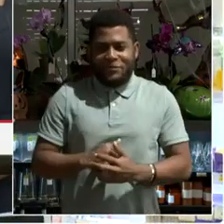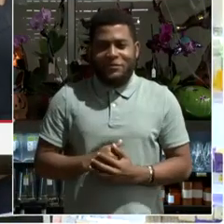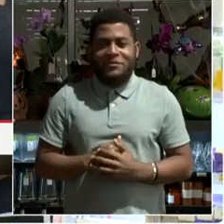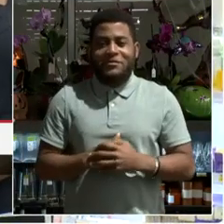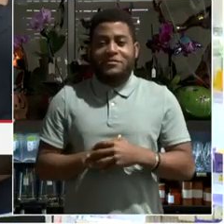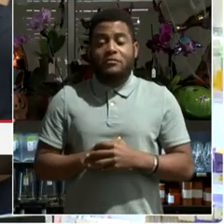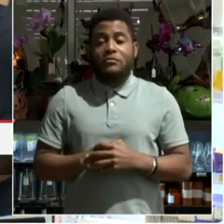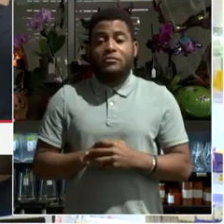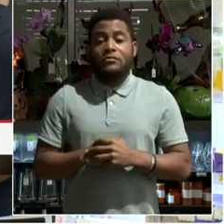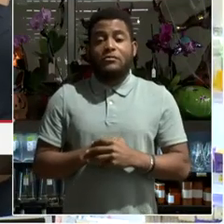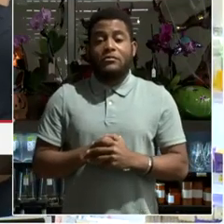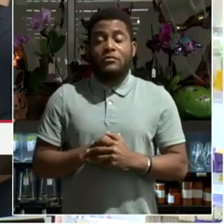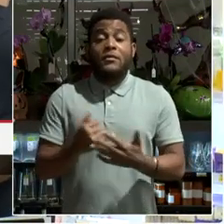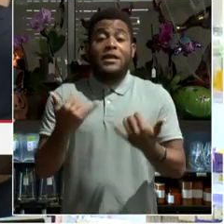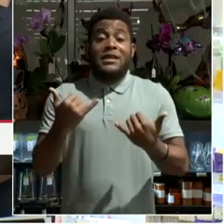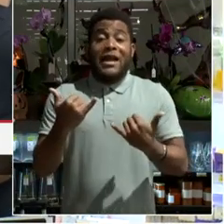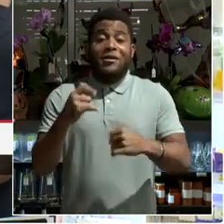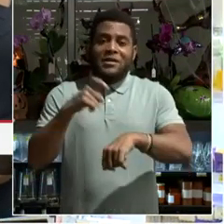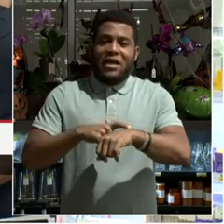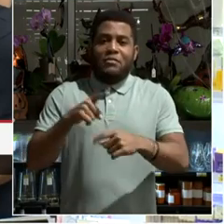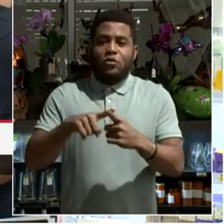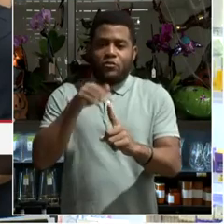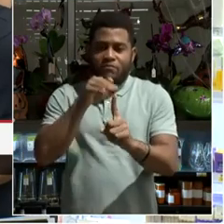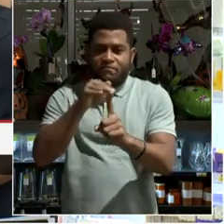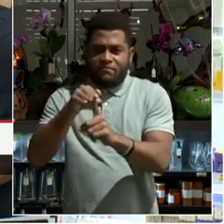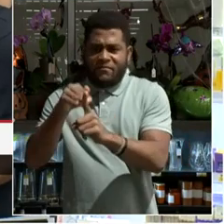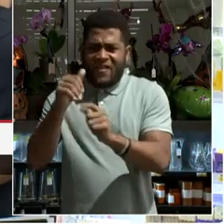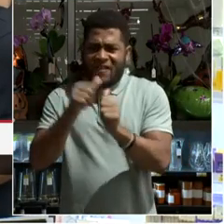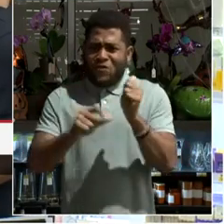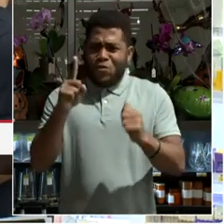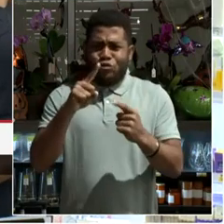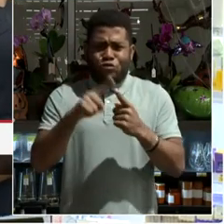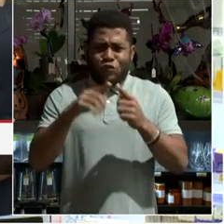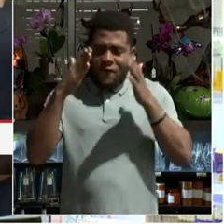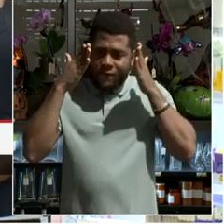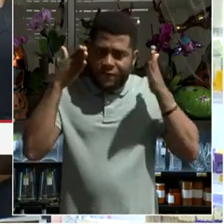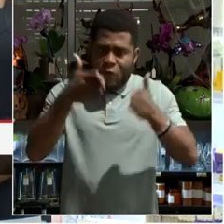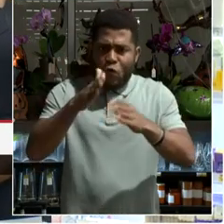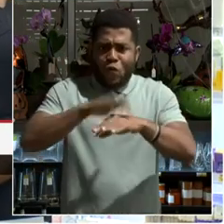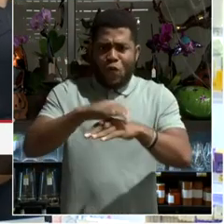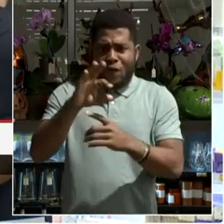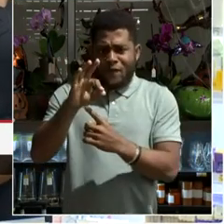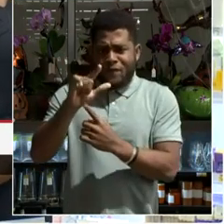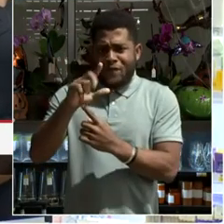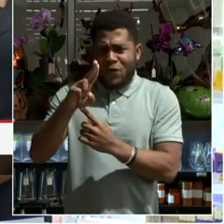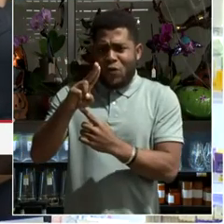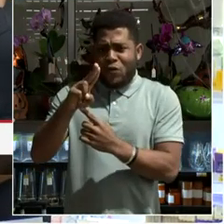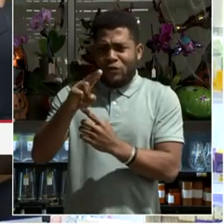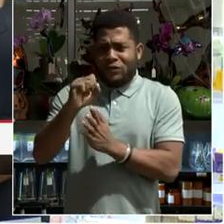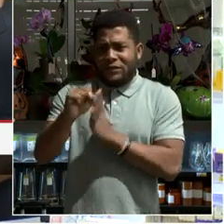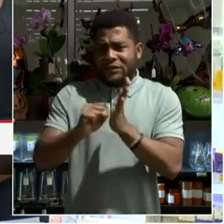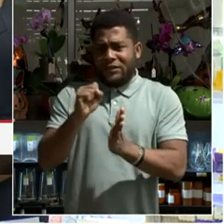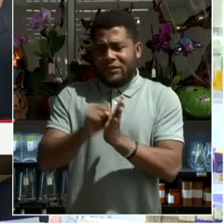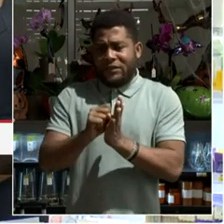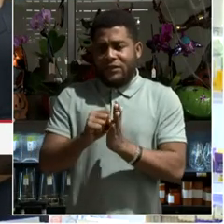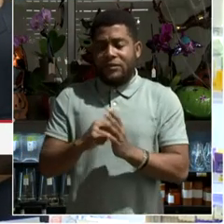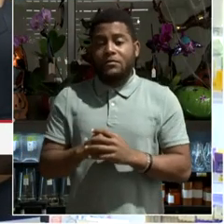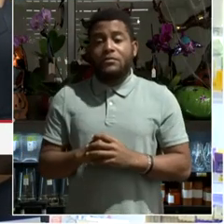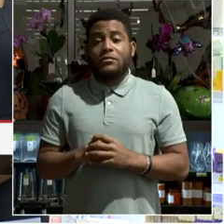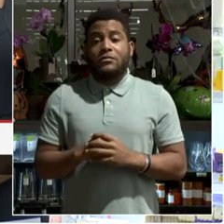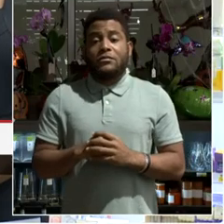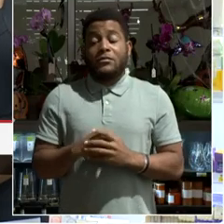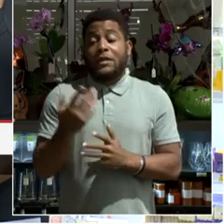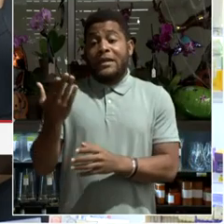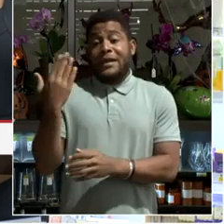to get everyone reminded and focused again on flu season. Flu season is upon us, and last year we talked a lot